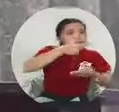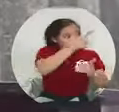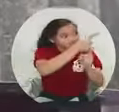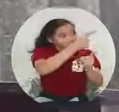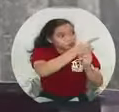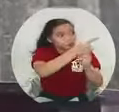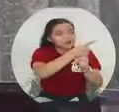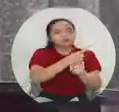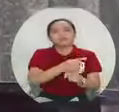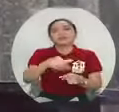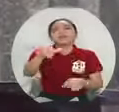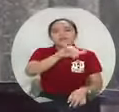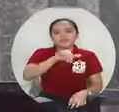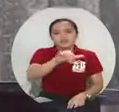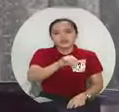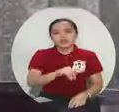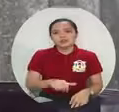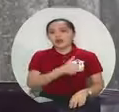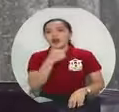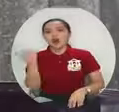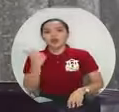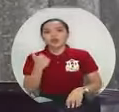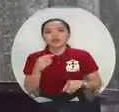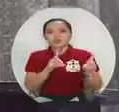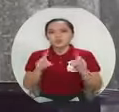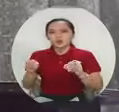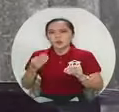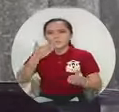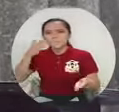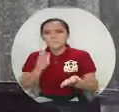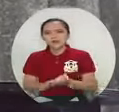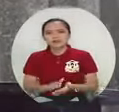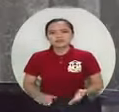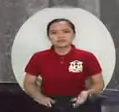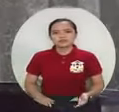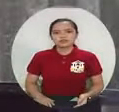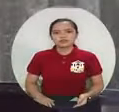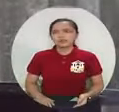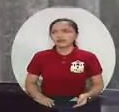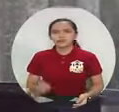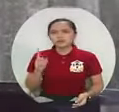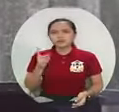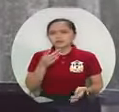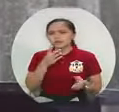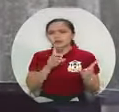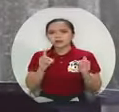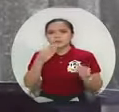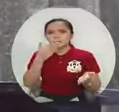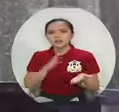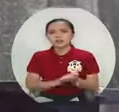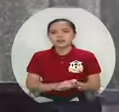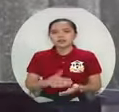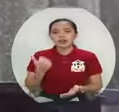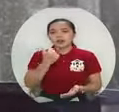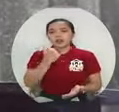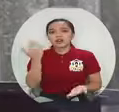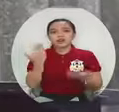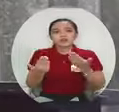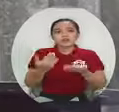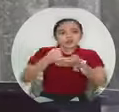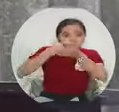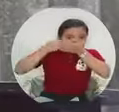evil, but some people are committed to that one. Have you realized that one? Now